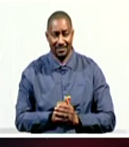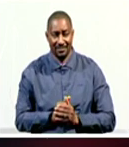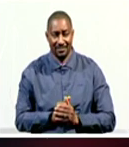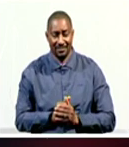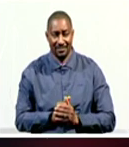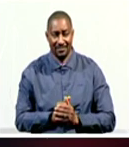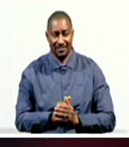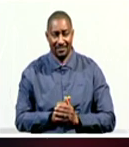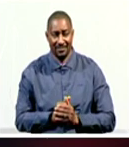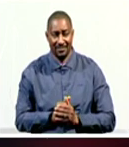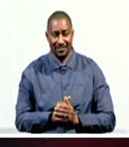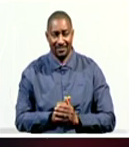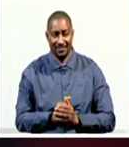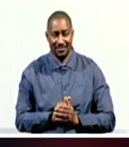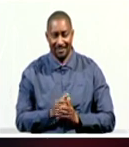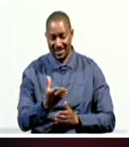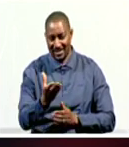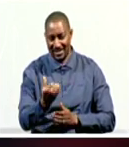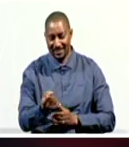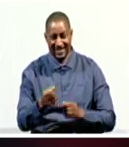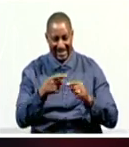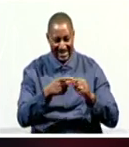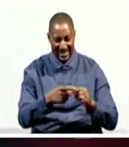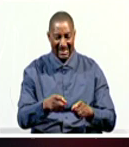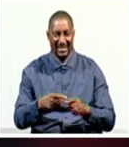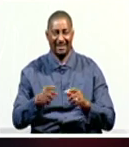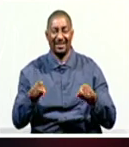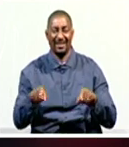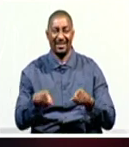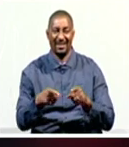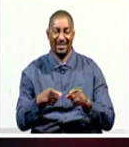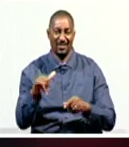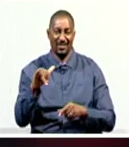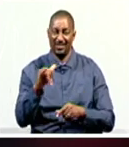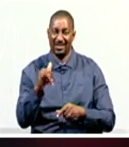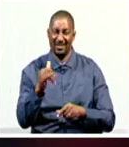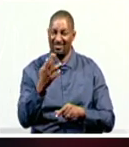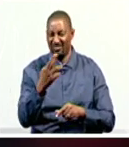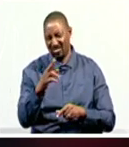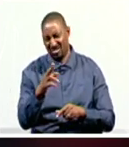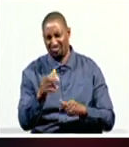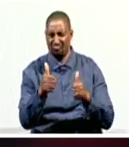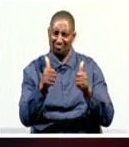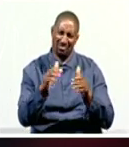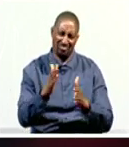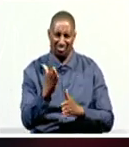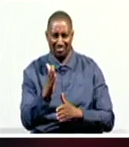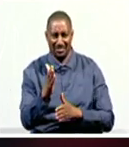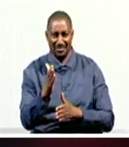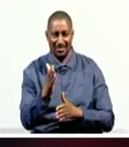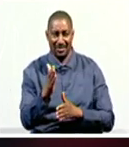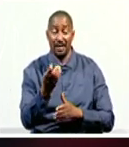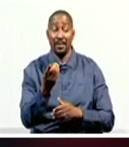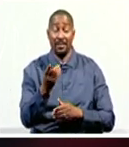issues that were really not perfectly in place. And therefore, when a review was done, having learned a number